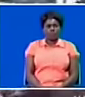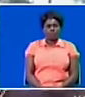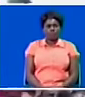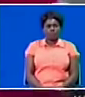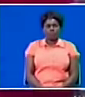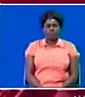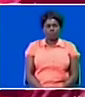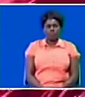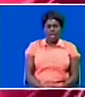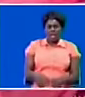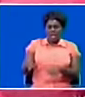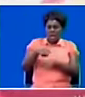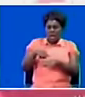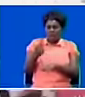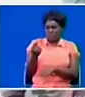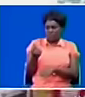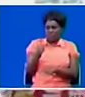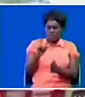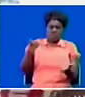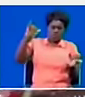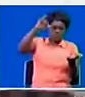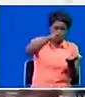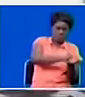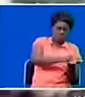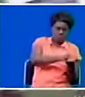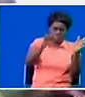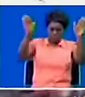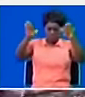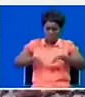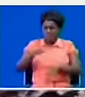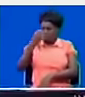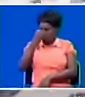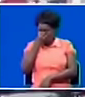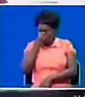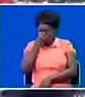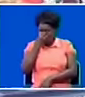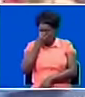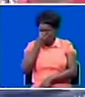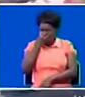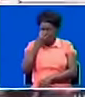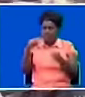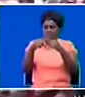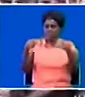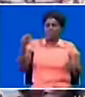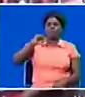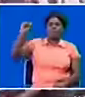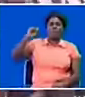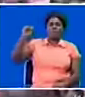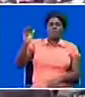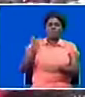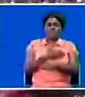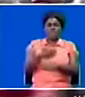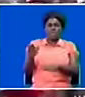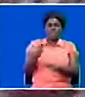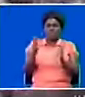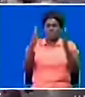In a matter of hours after landing in Uasin Gishu County, Ruto had three outspoken rebellious politicians singing not just the